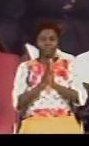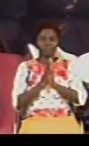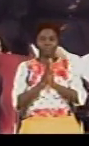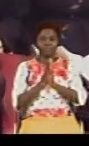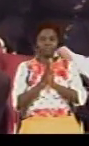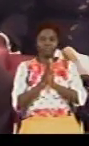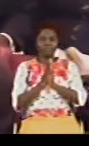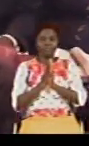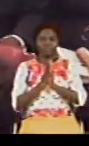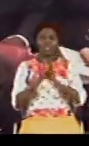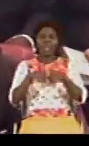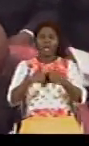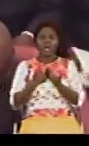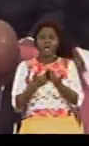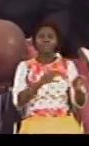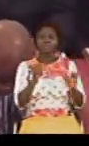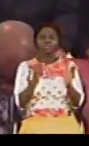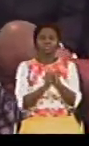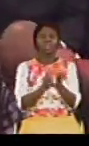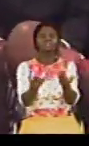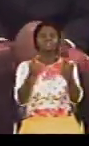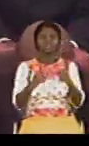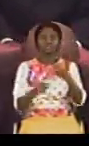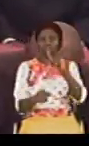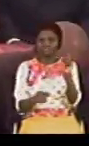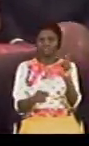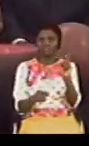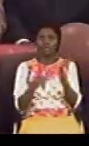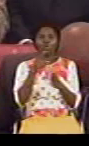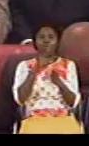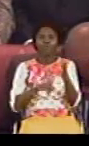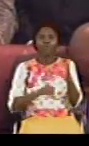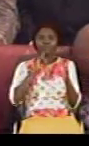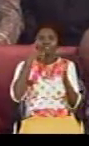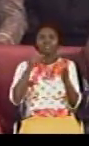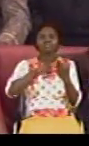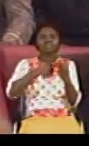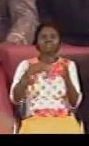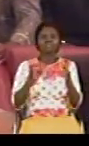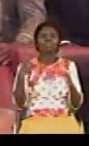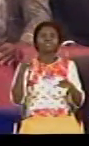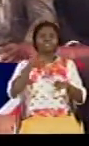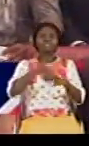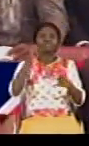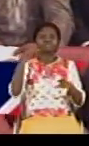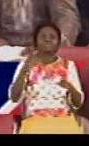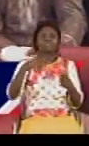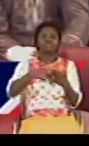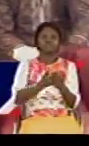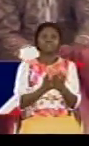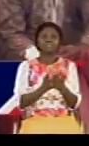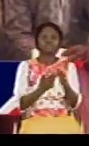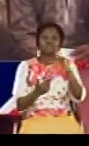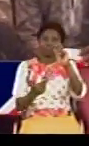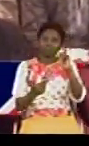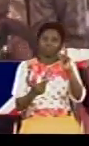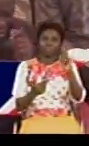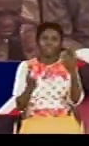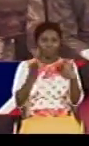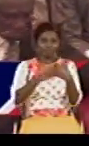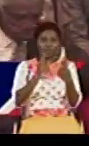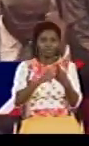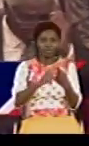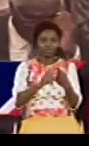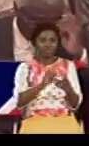come? What's the beginning of the times of refreshing? Go back to verse 23. If there